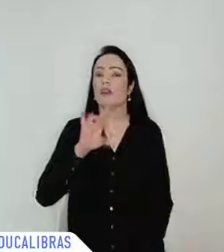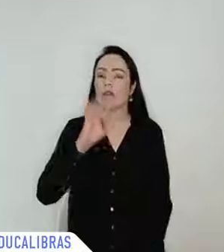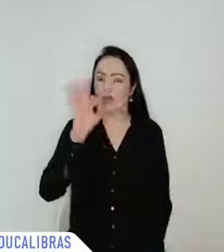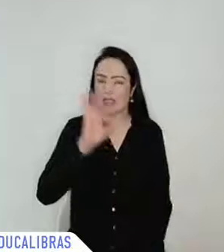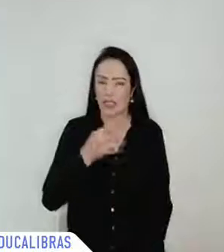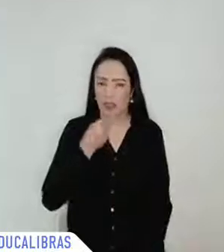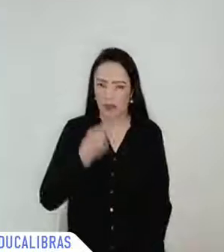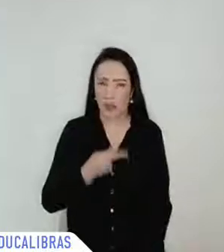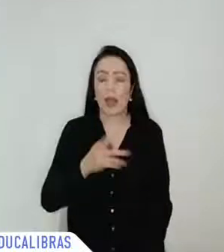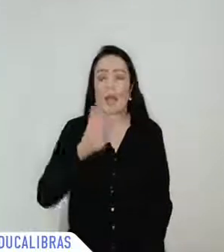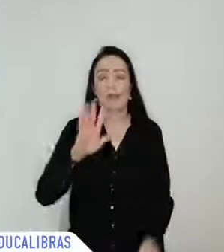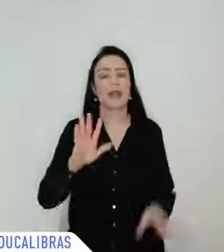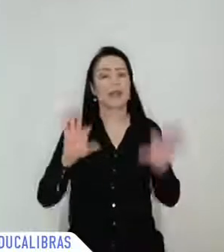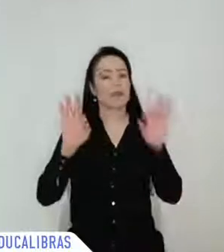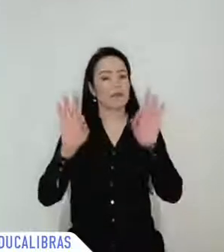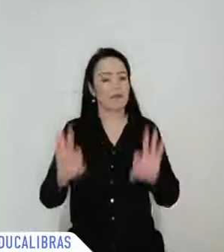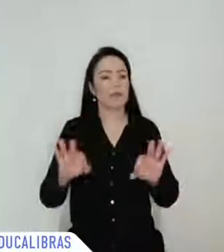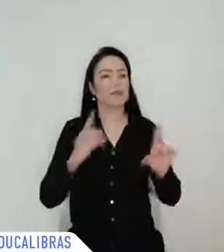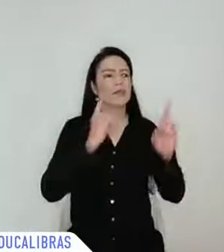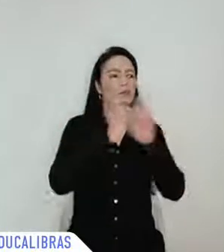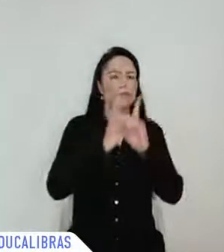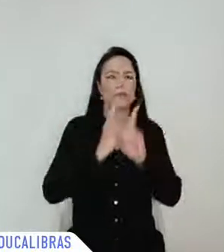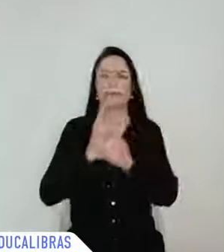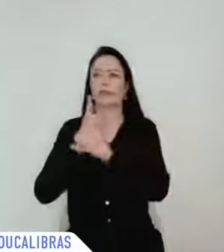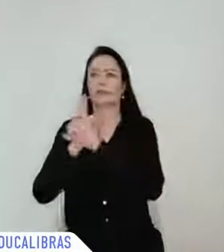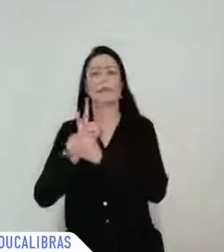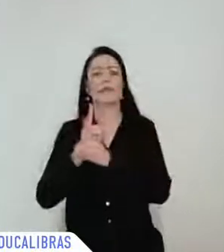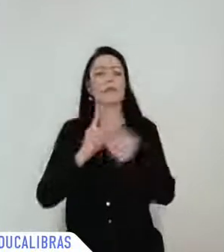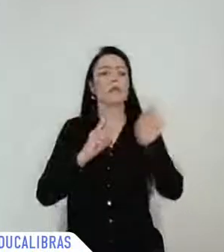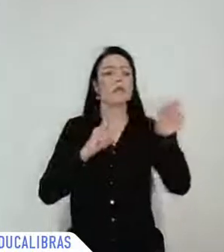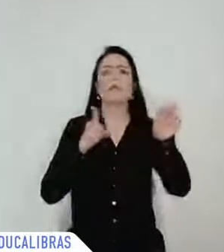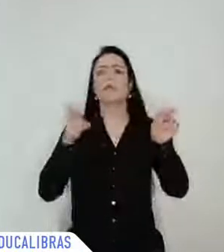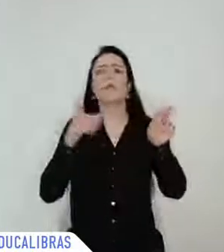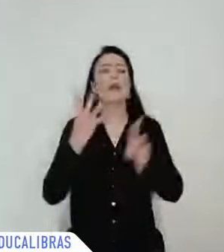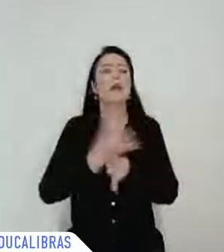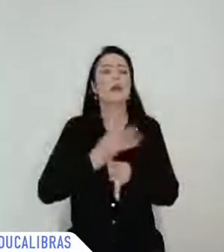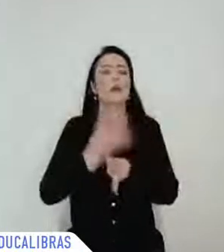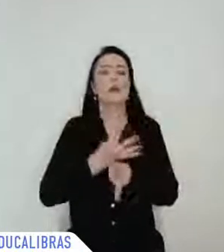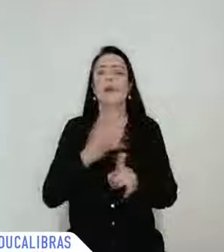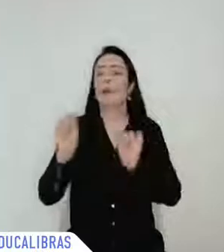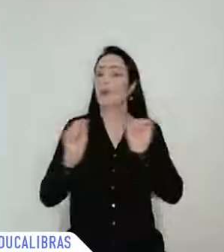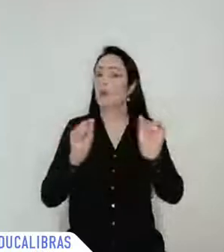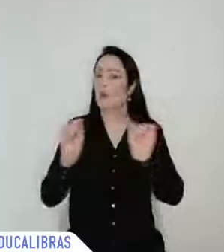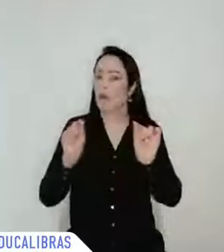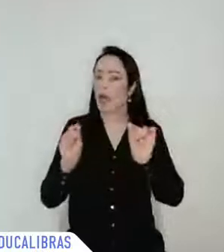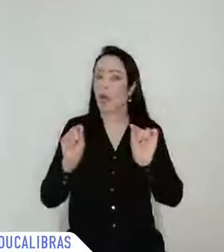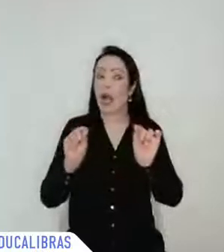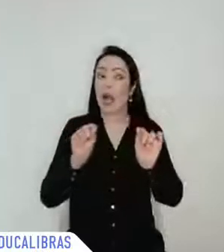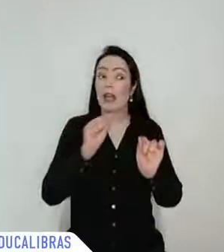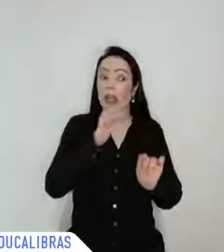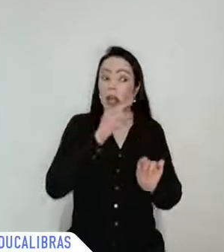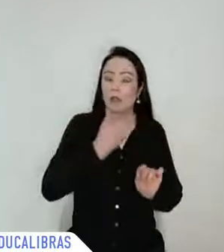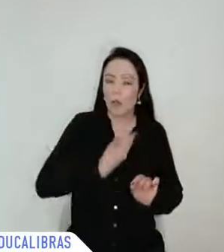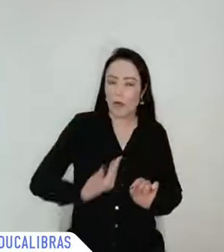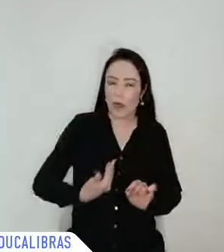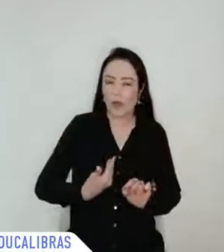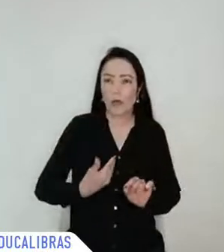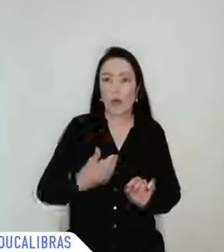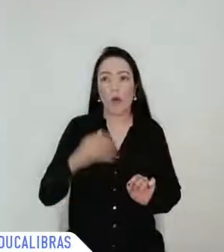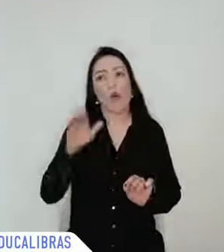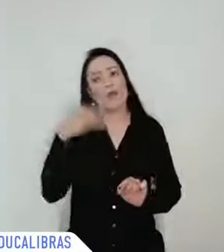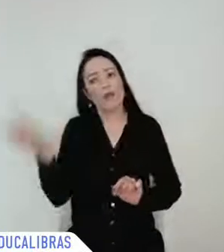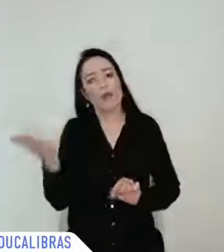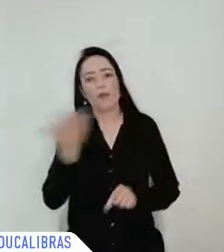actions, but we need to identify the